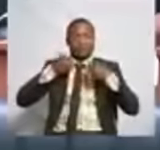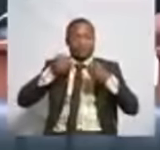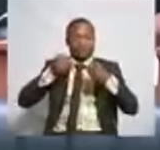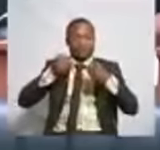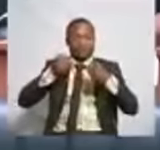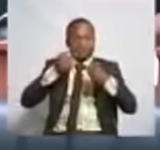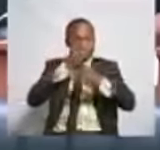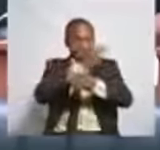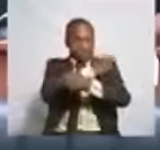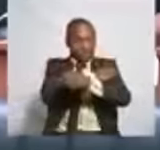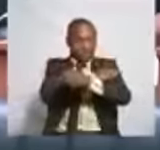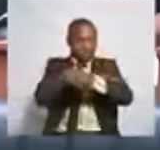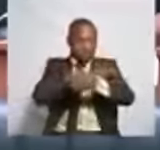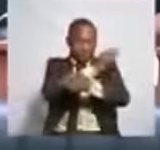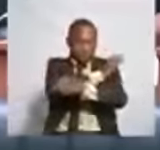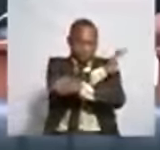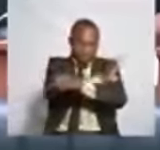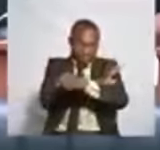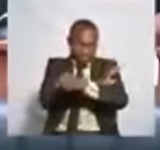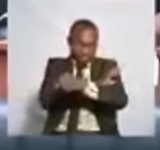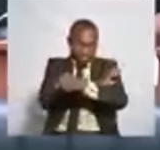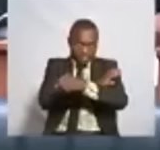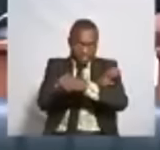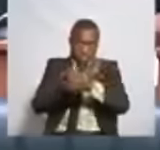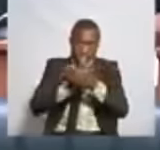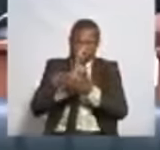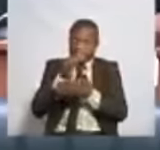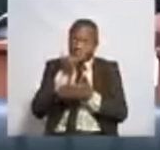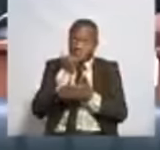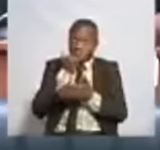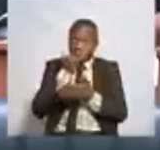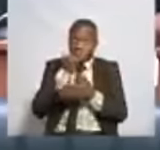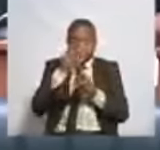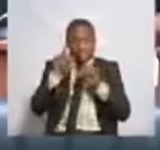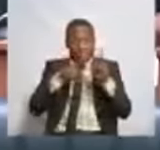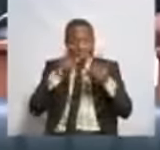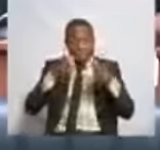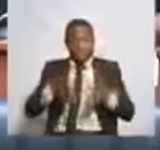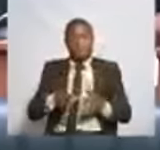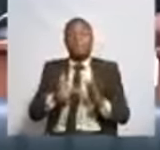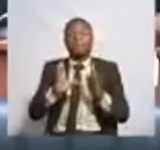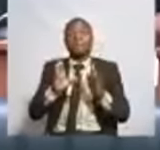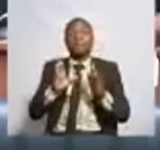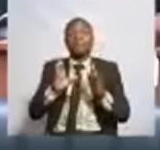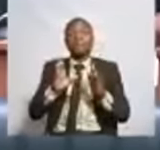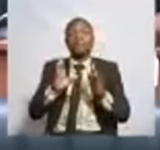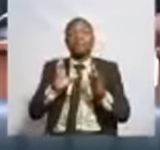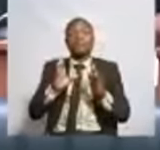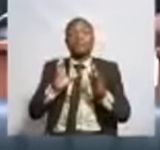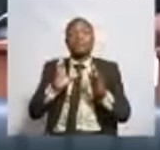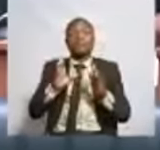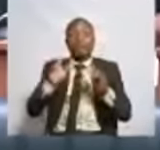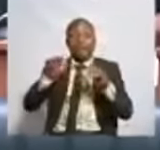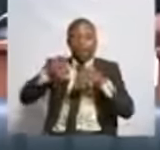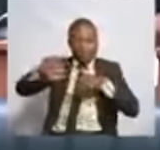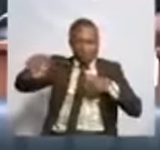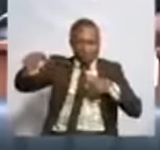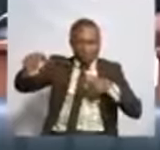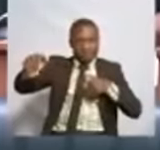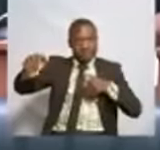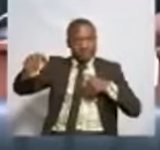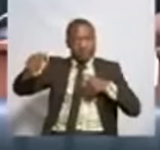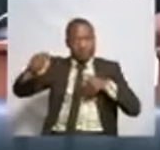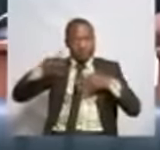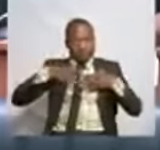to my YouTube channel by hitting the red subscribe button down below and turn the bell icon to join the notification squad. Don't forget